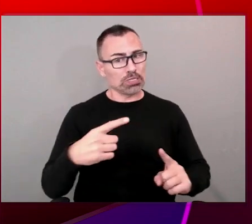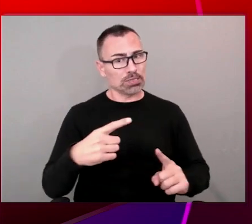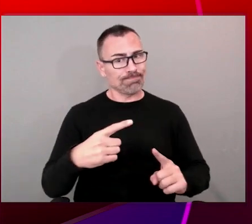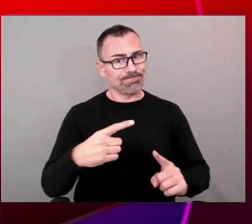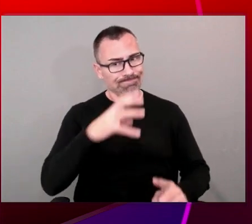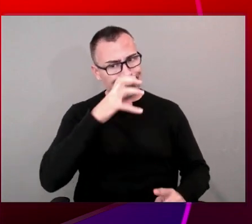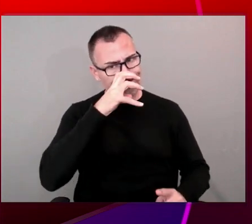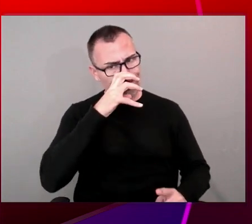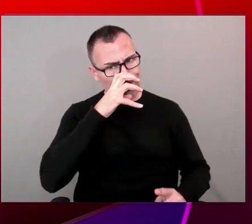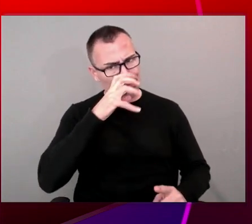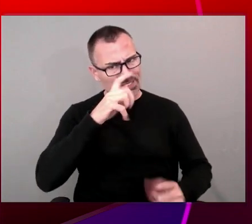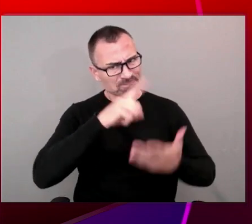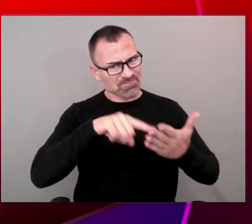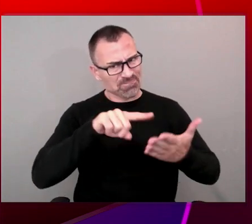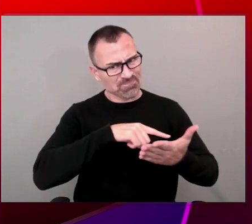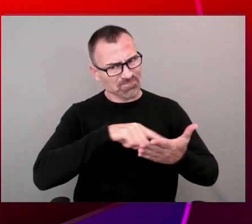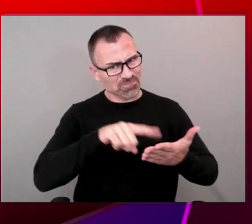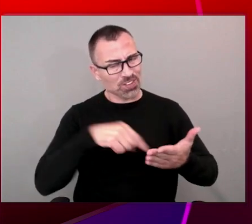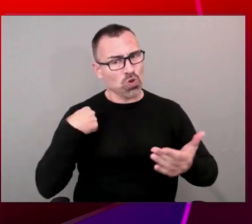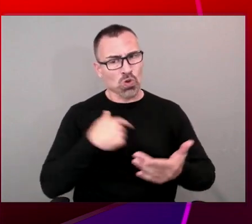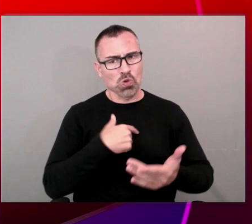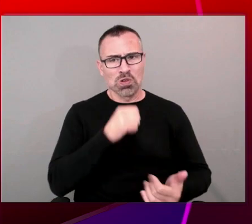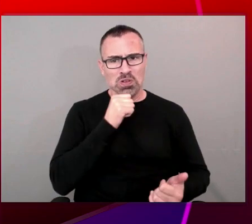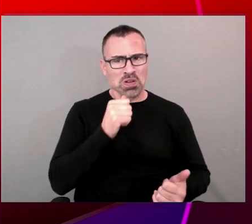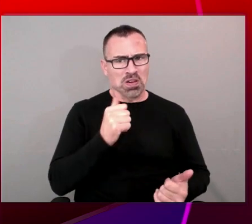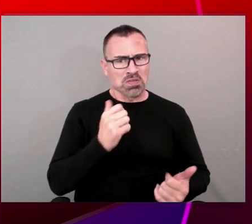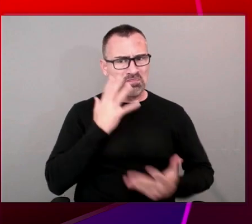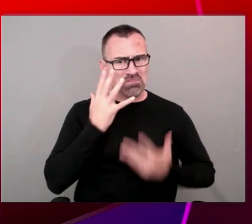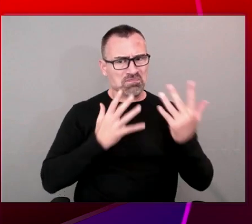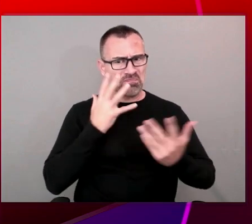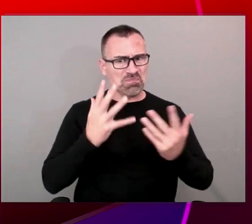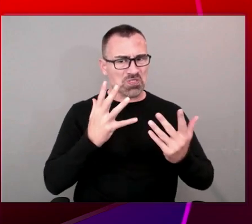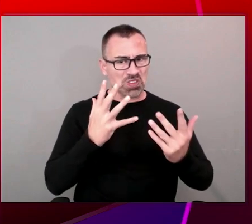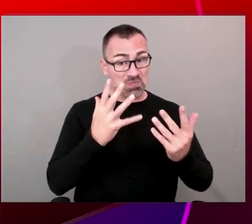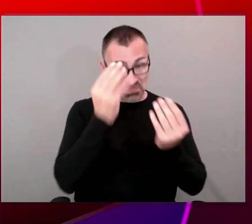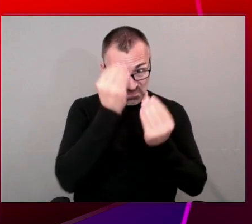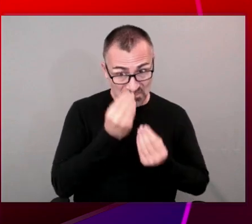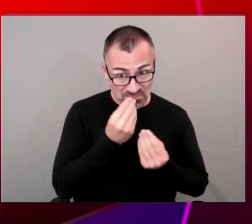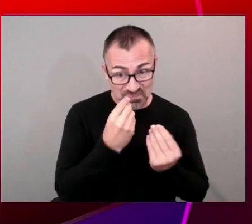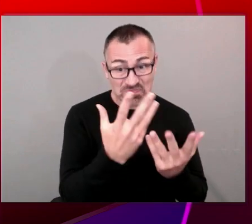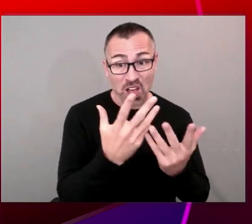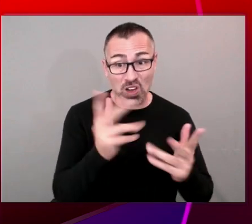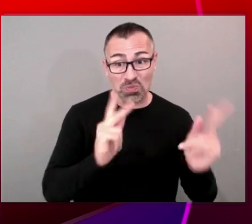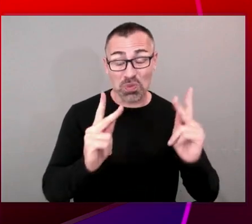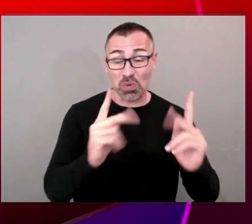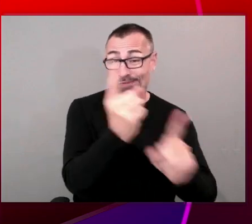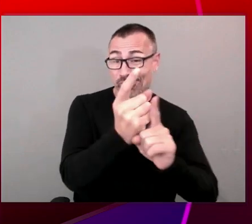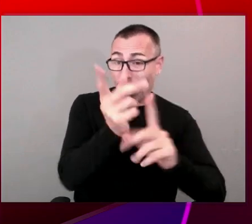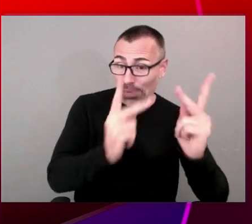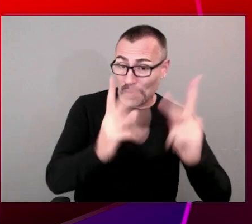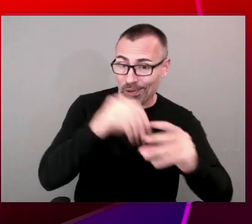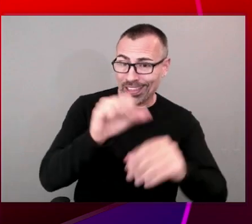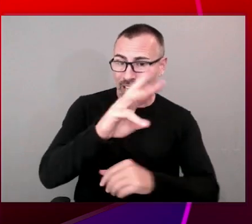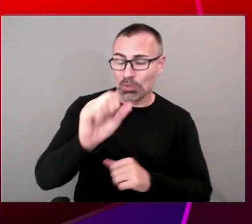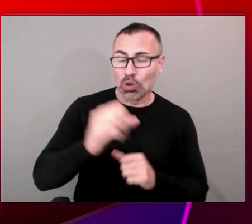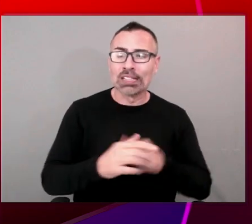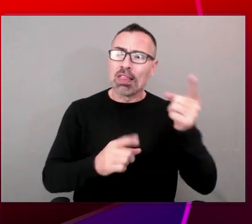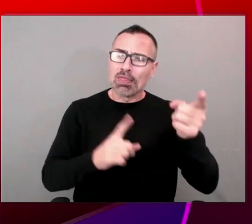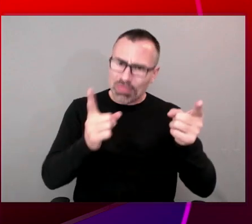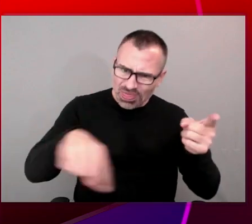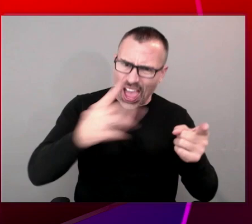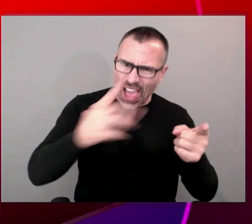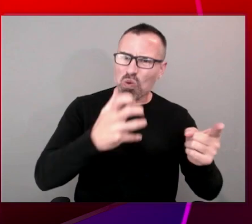vocalize to the right folks inside of AWS who love our feedback. Yes. They love to hear our feedback. They want that